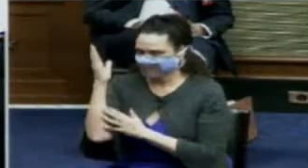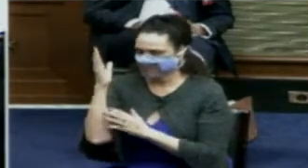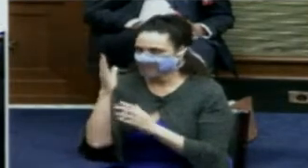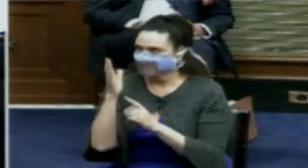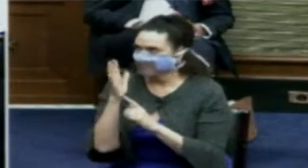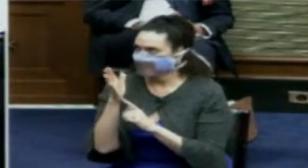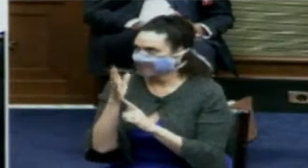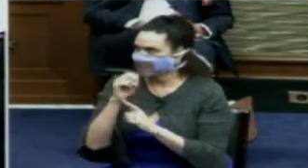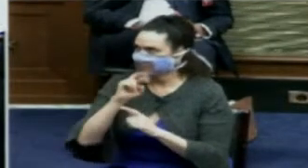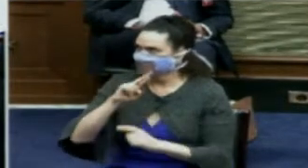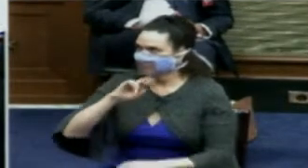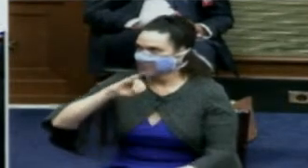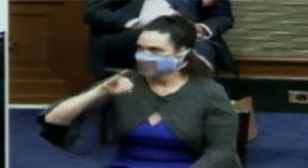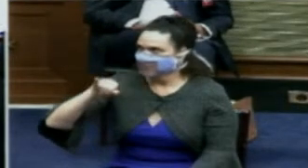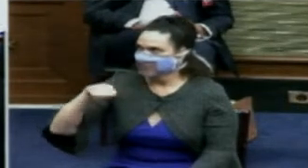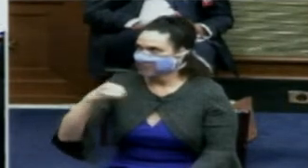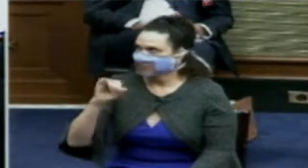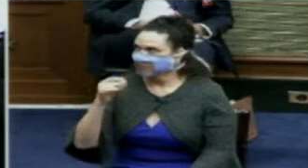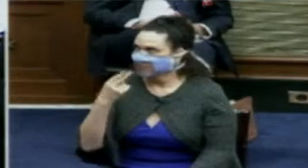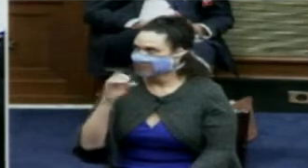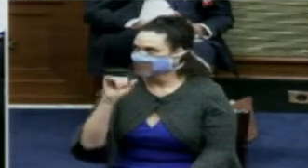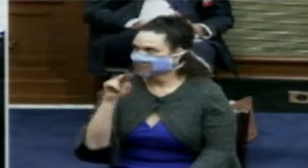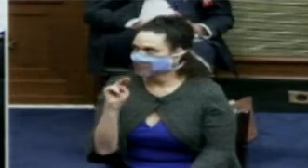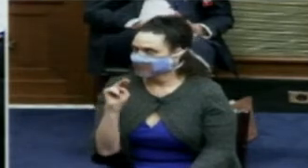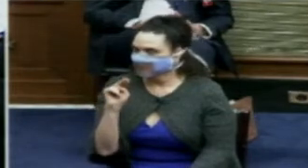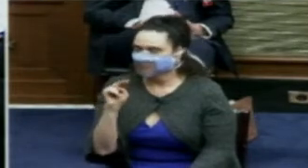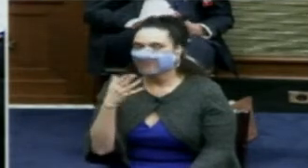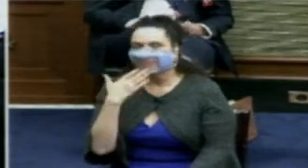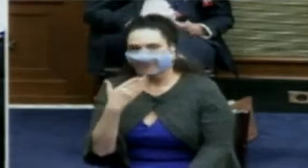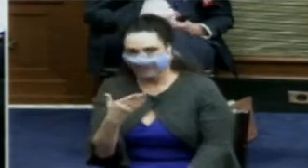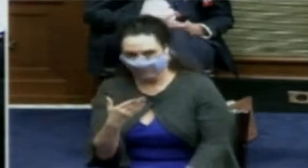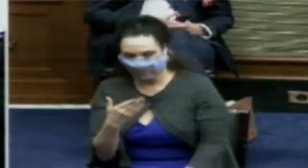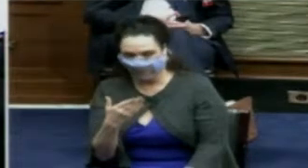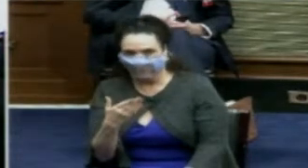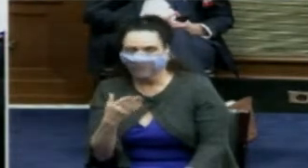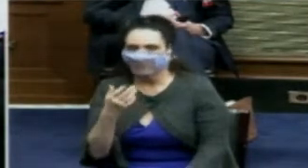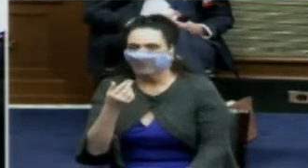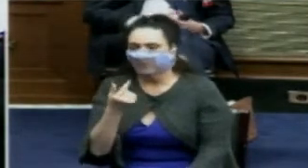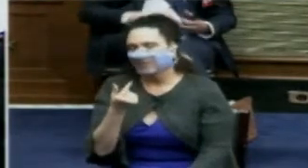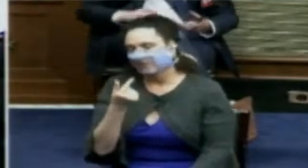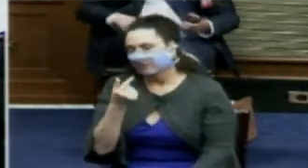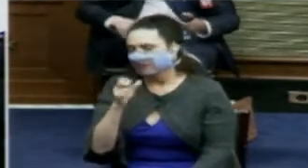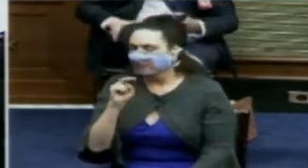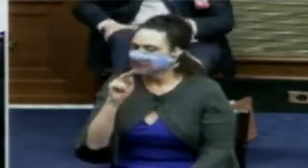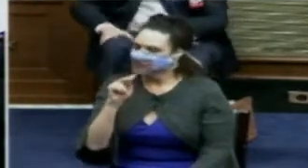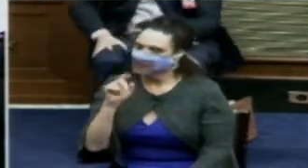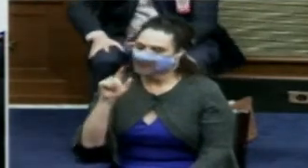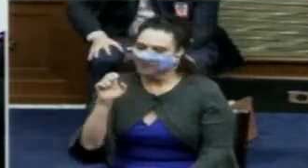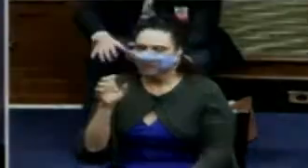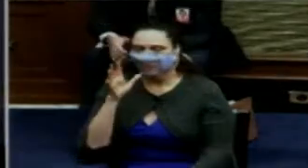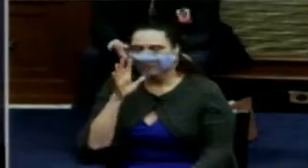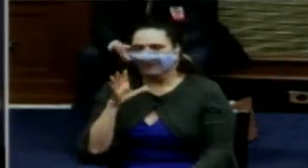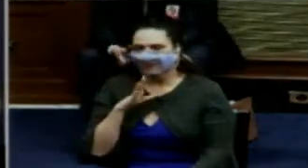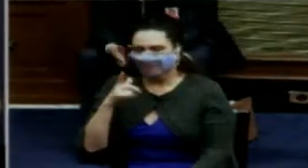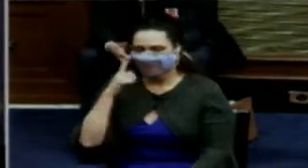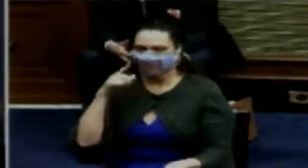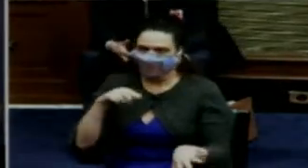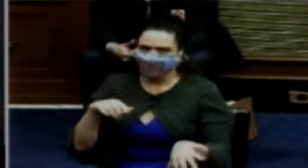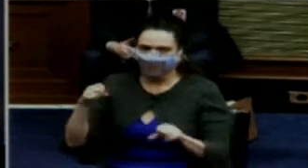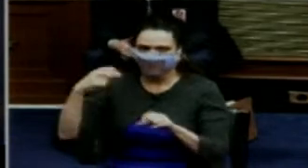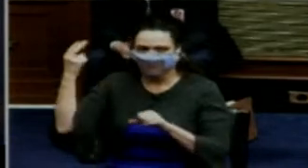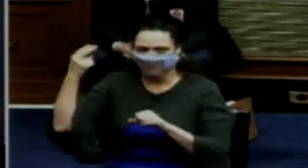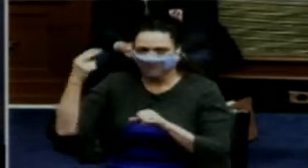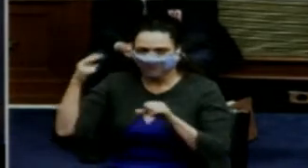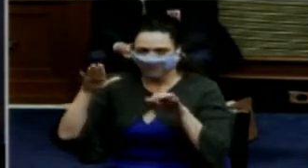Mr. Johnson. I thank the gentle lady for holding this historic hearing today, and I want to